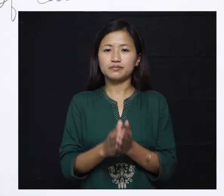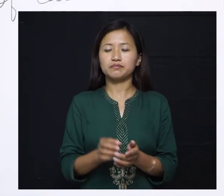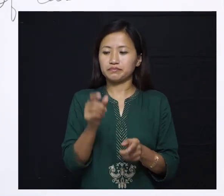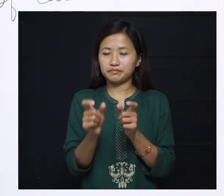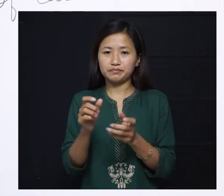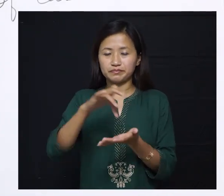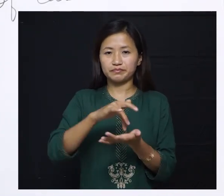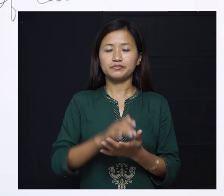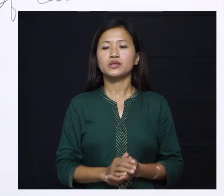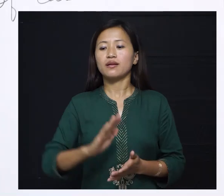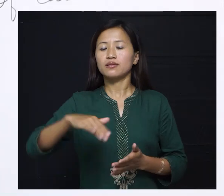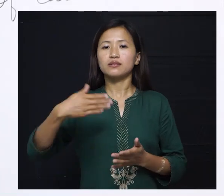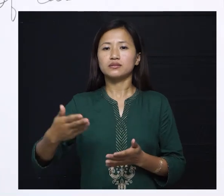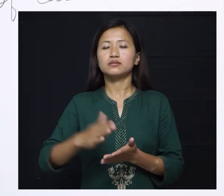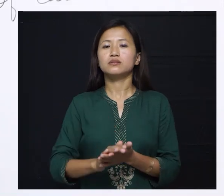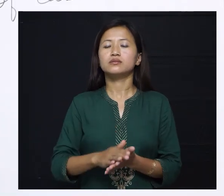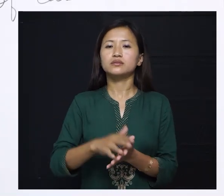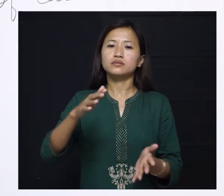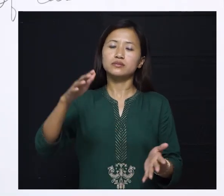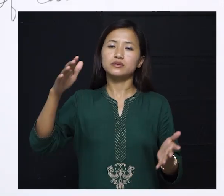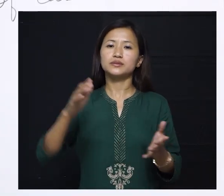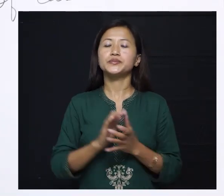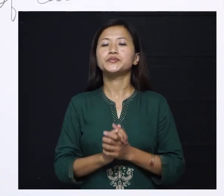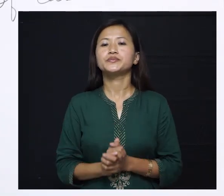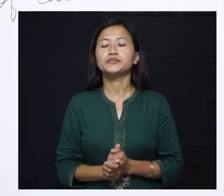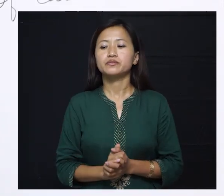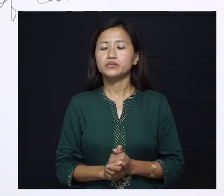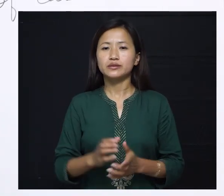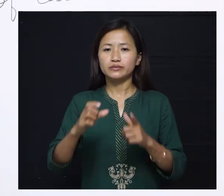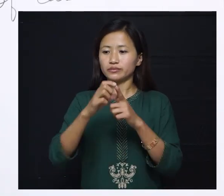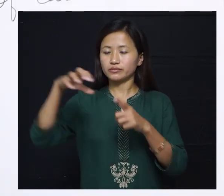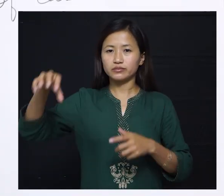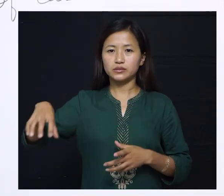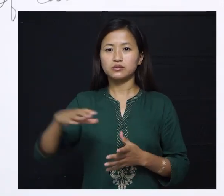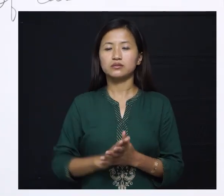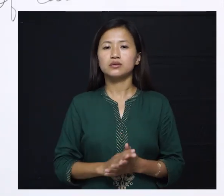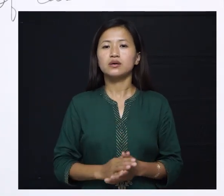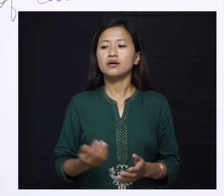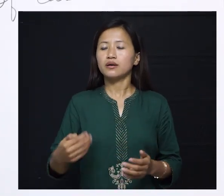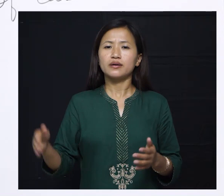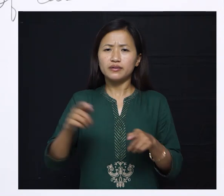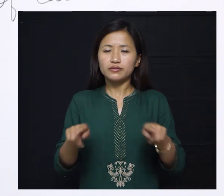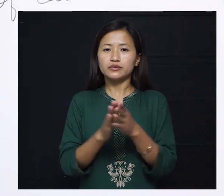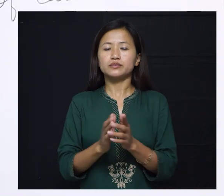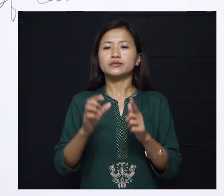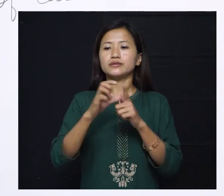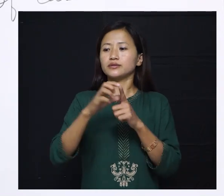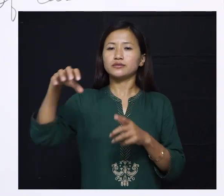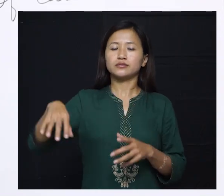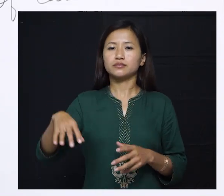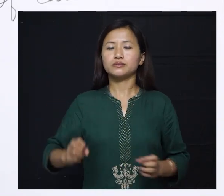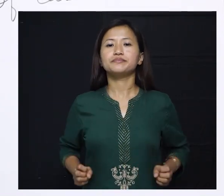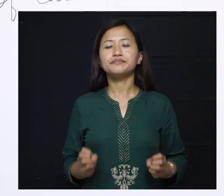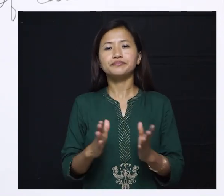these clans later on it increased and the villages increased, so it became districts, and from the districts it became towns.